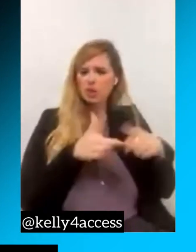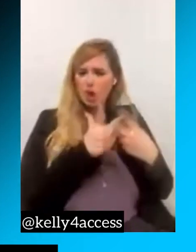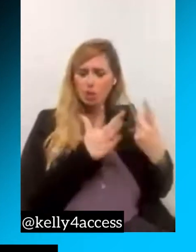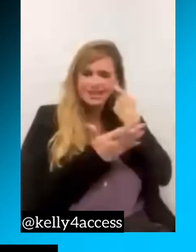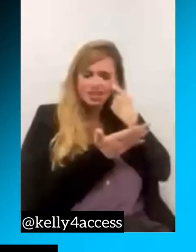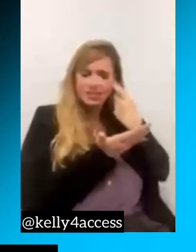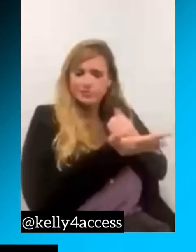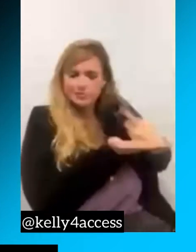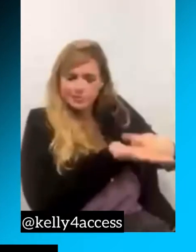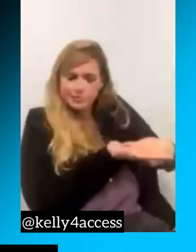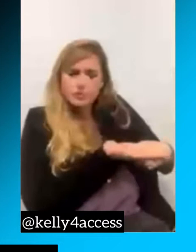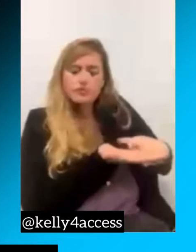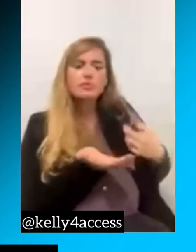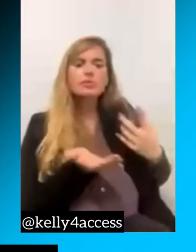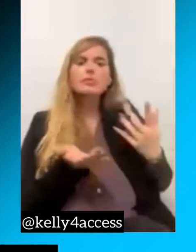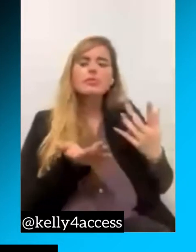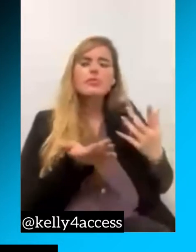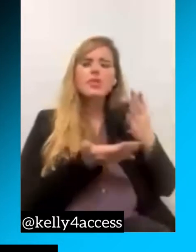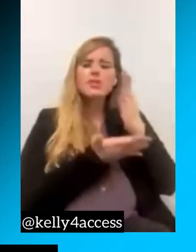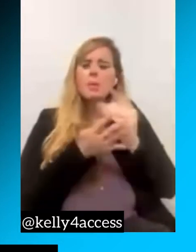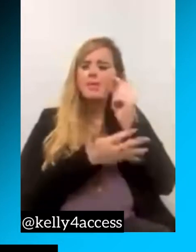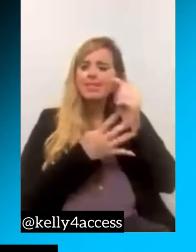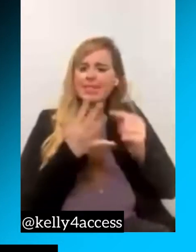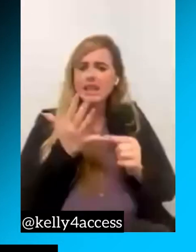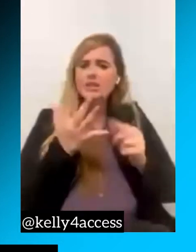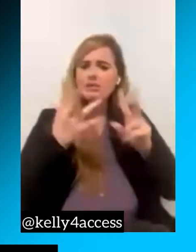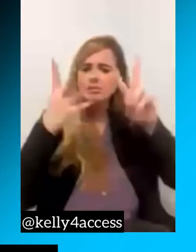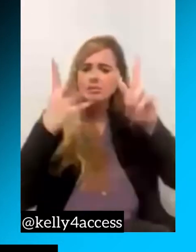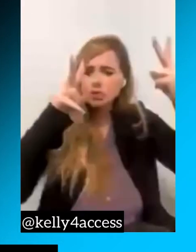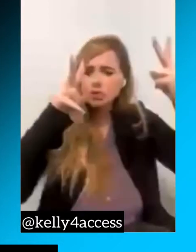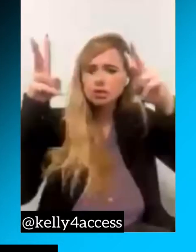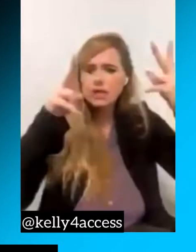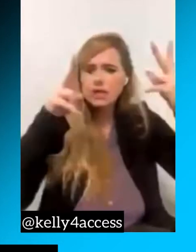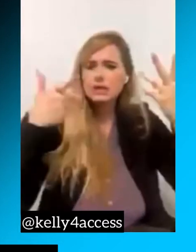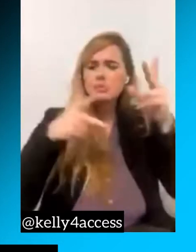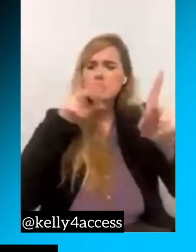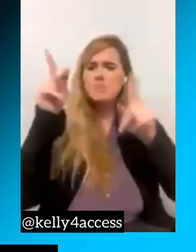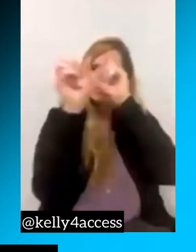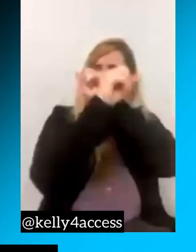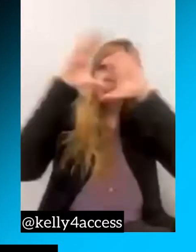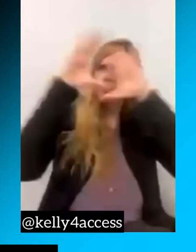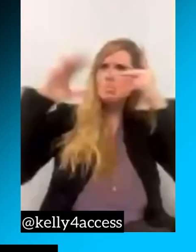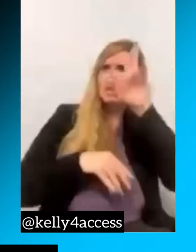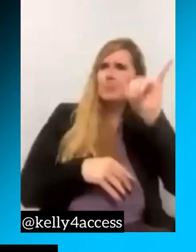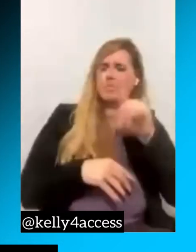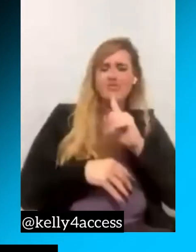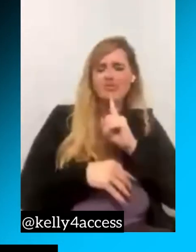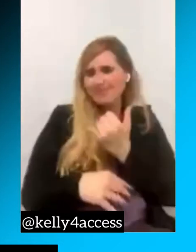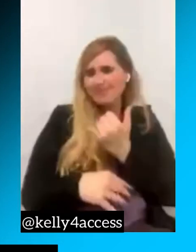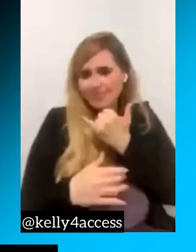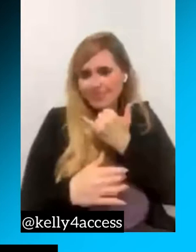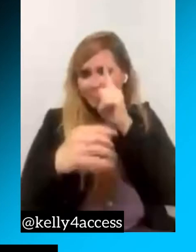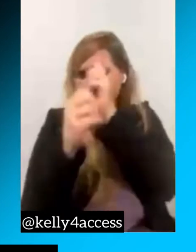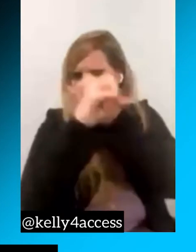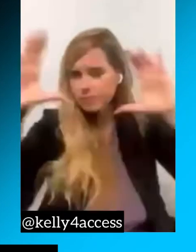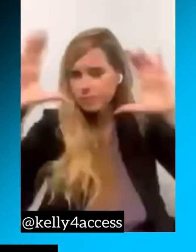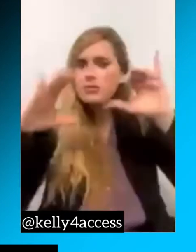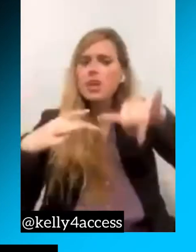of these misconceptions are kind of tied into like the next question that we're going to kind of address,